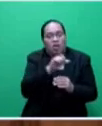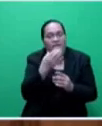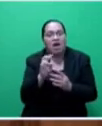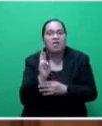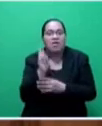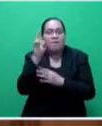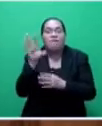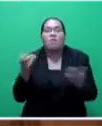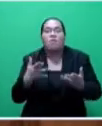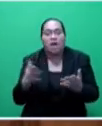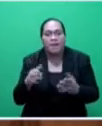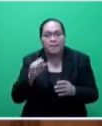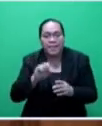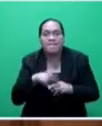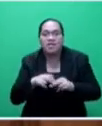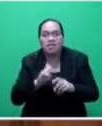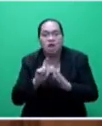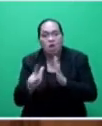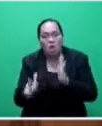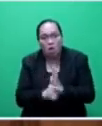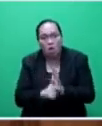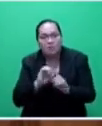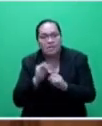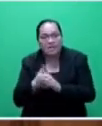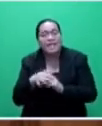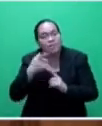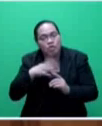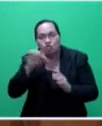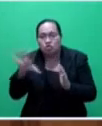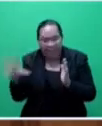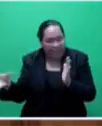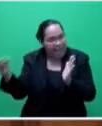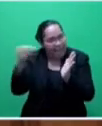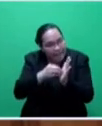Law Society should be on the board, and that should be stipulated in the